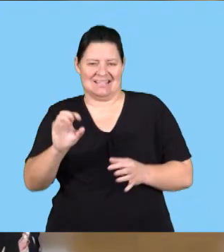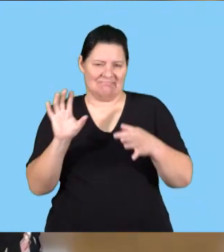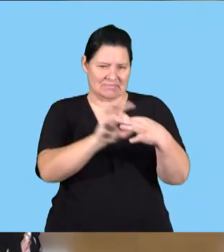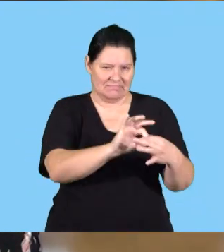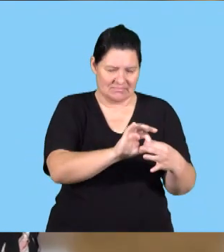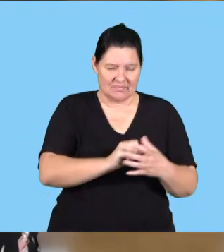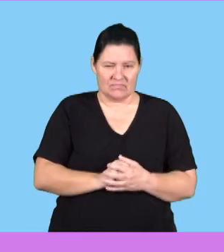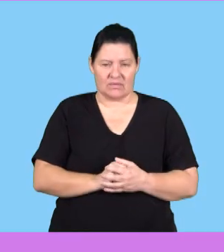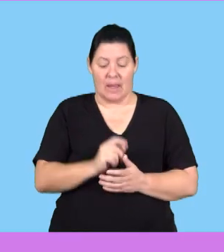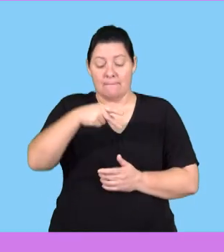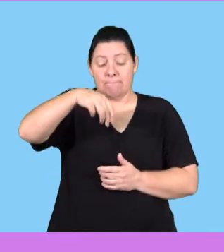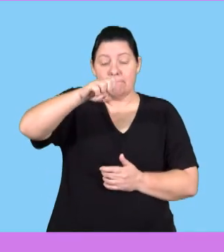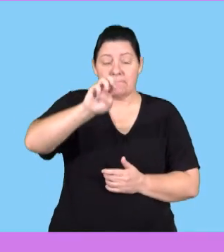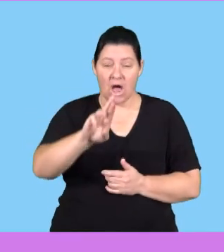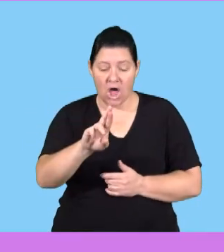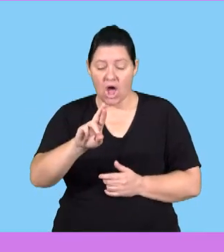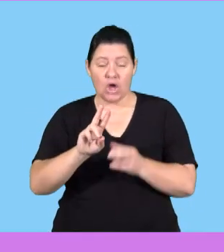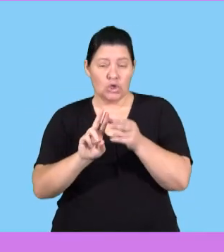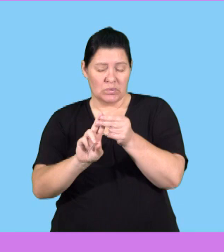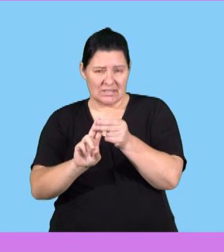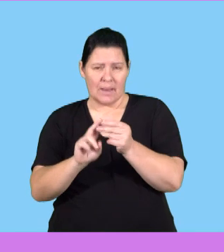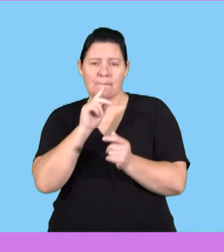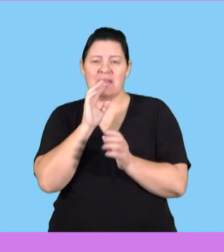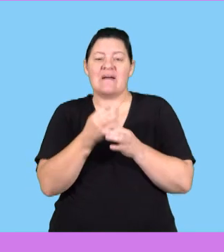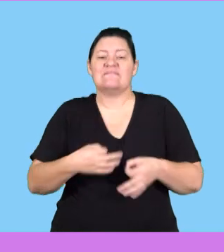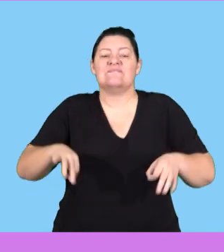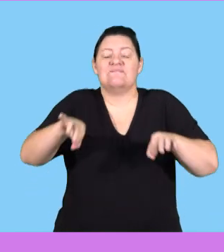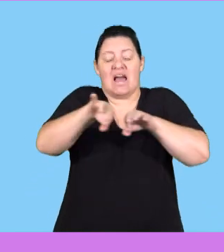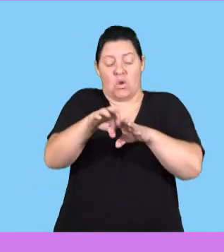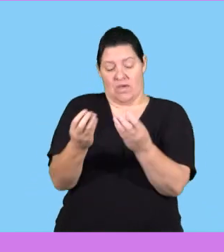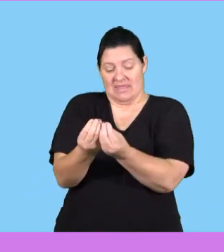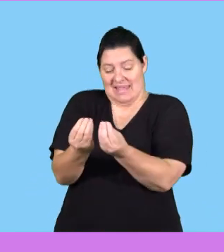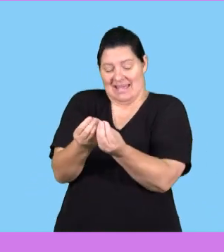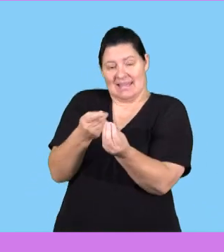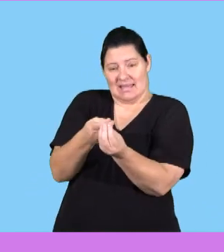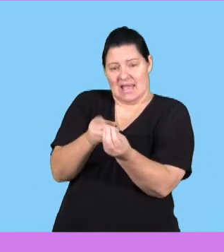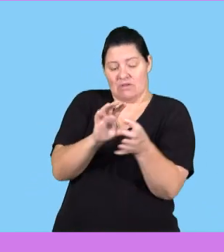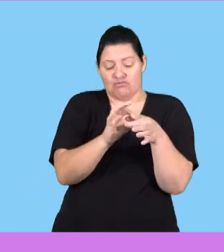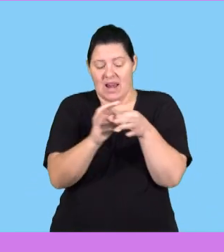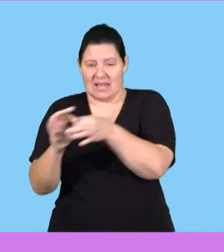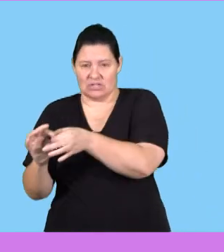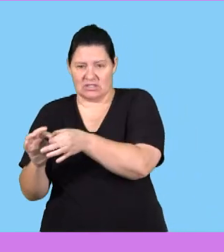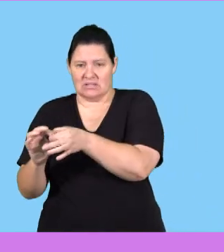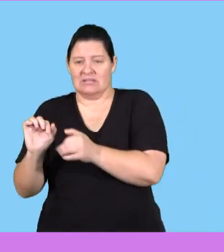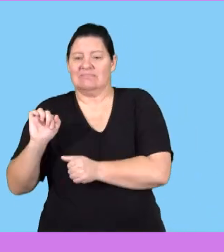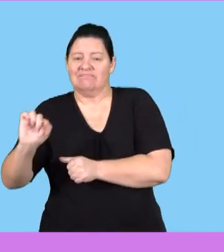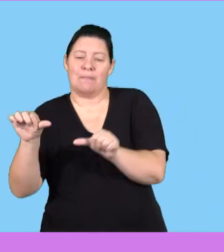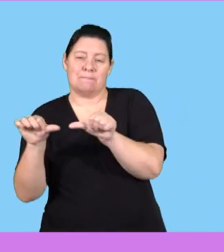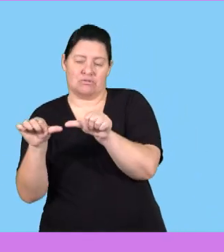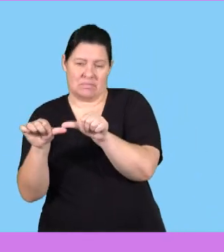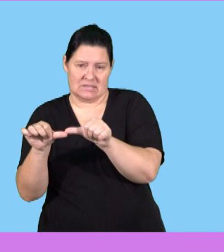rates. When we talk about per unit, it means the value of an item in relation to